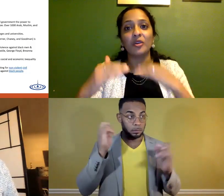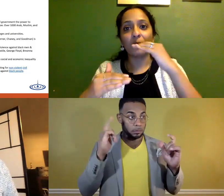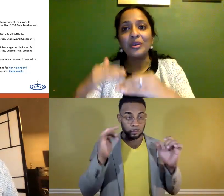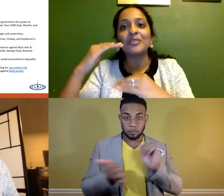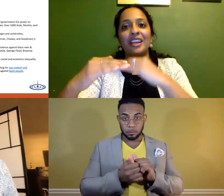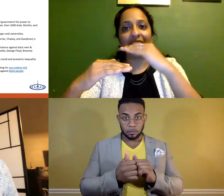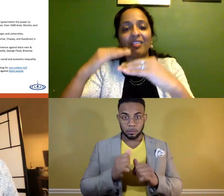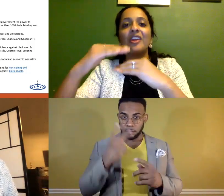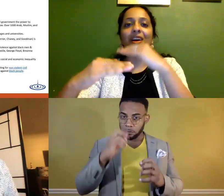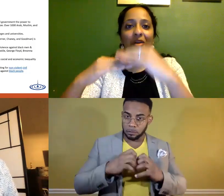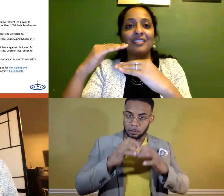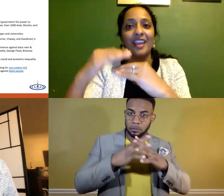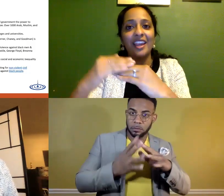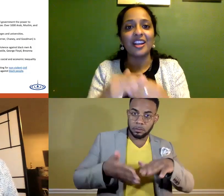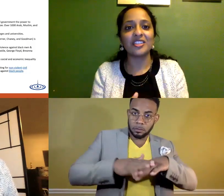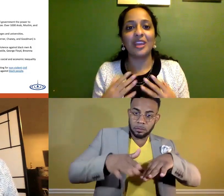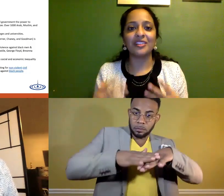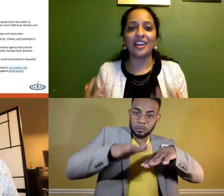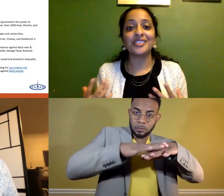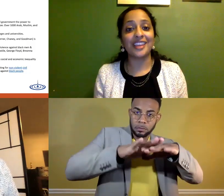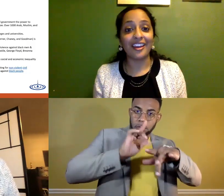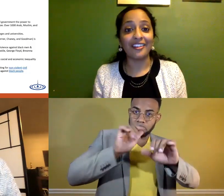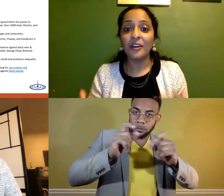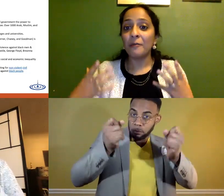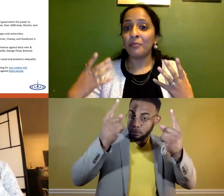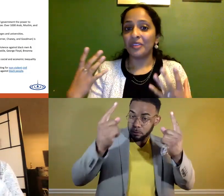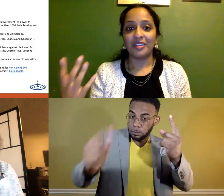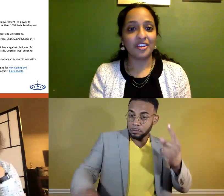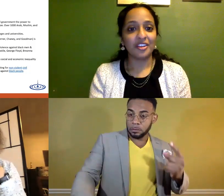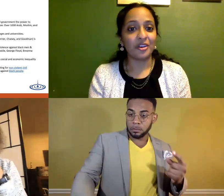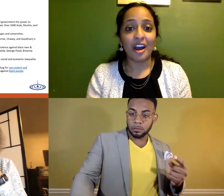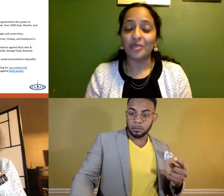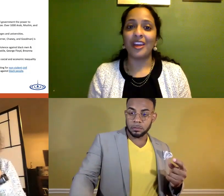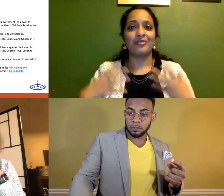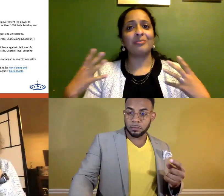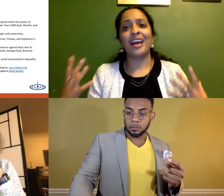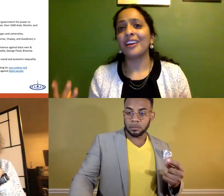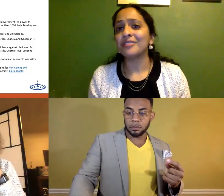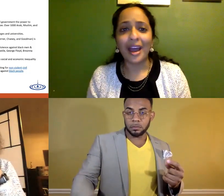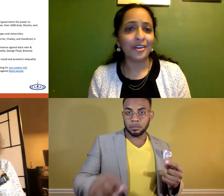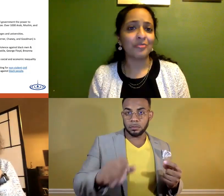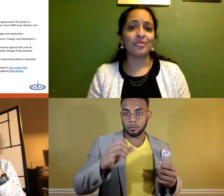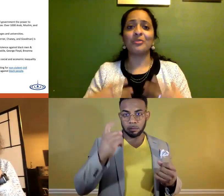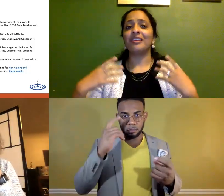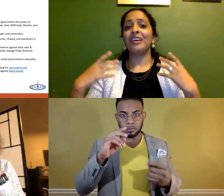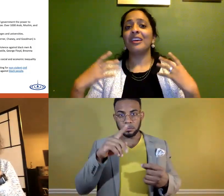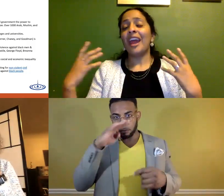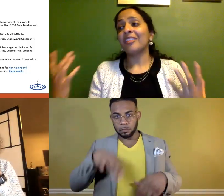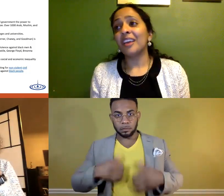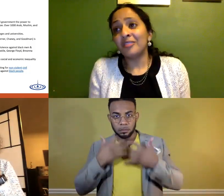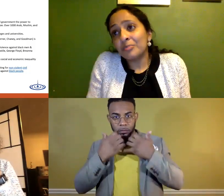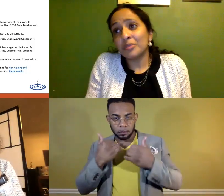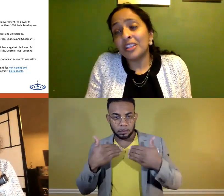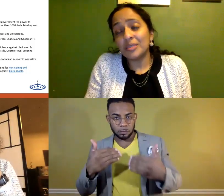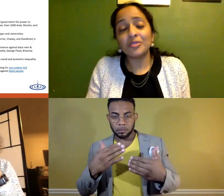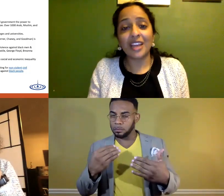see it building layer upon layer, and to be able to understand the Occupy movement, the Black Lives Matter movement,